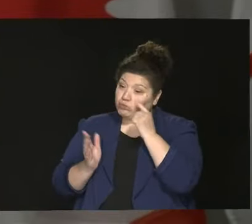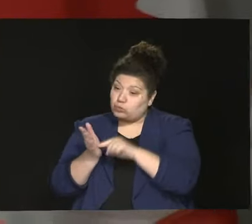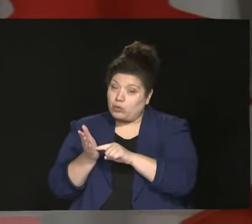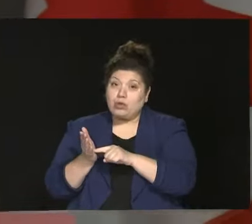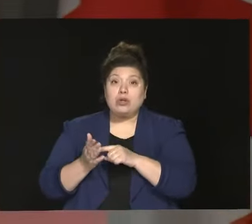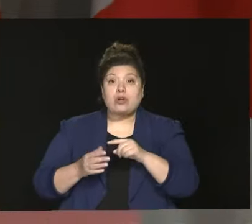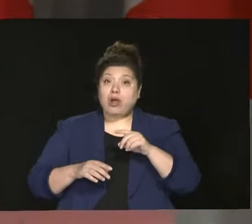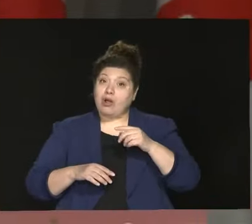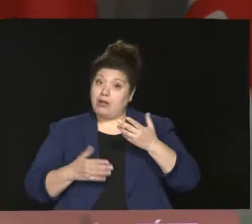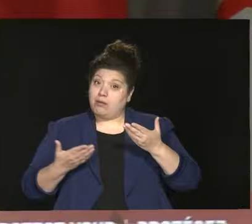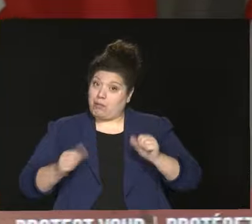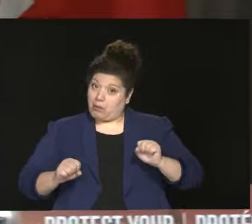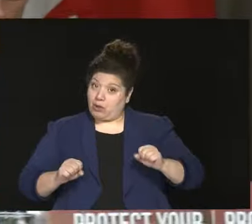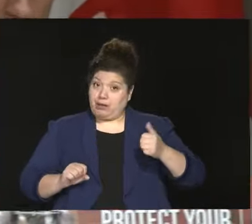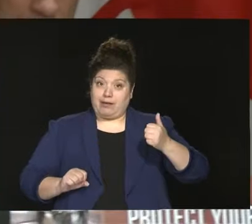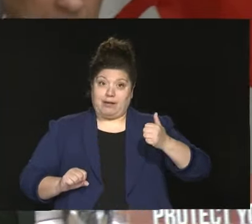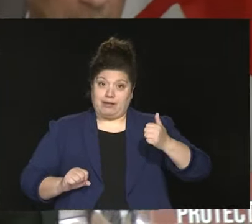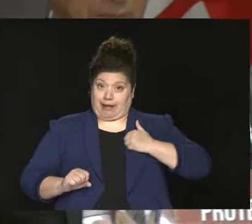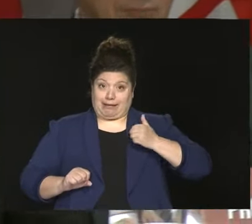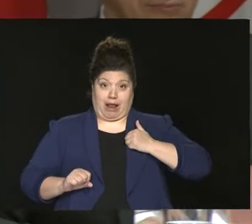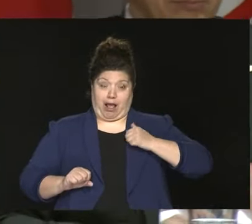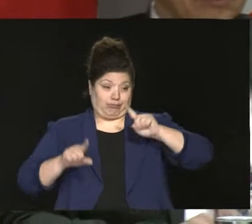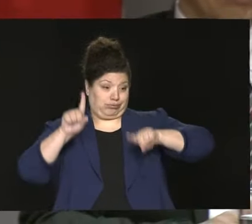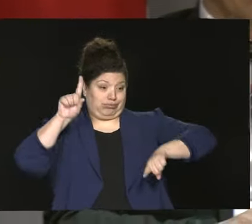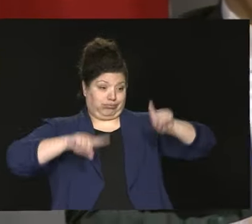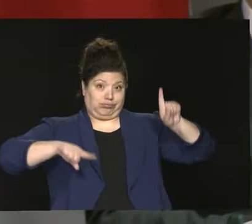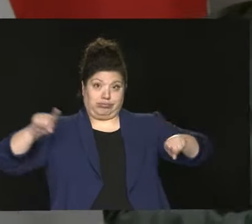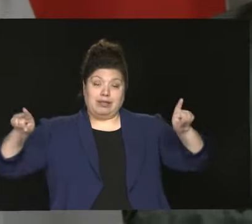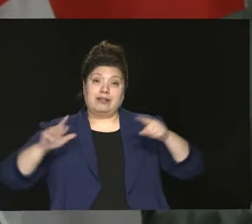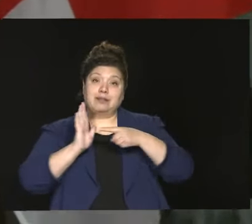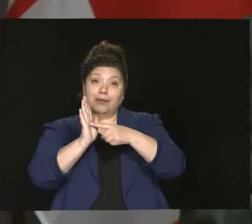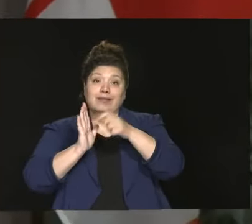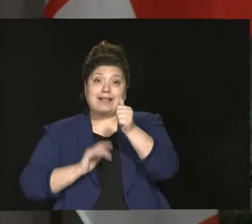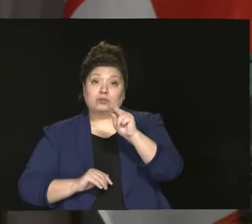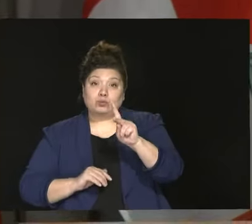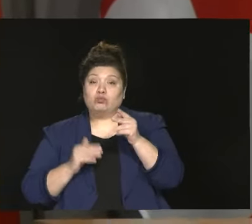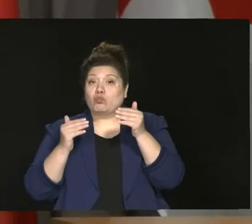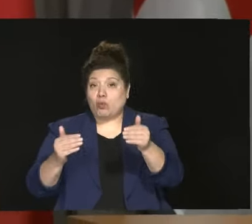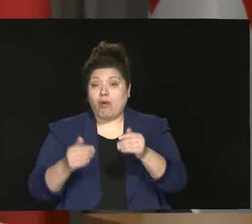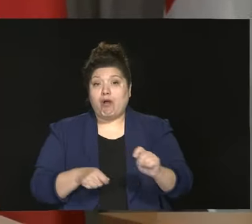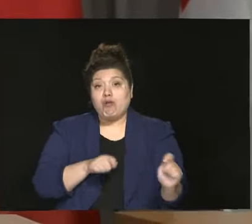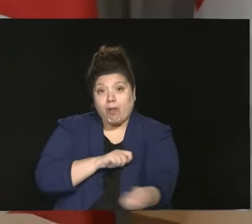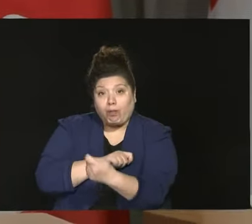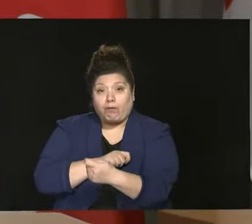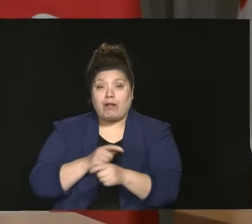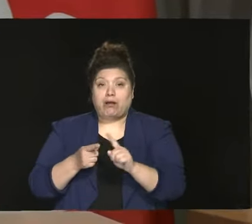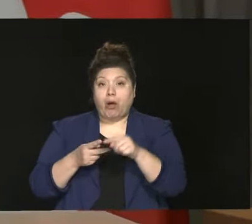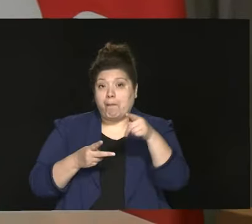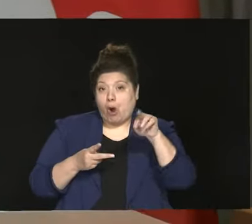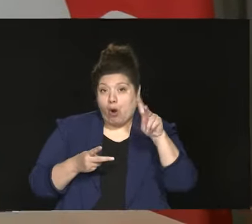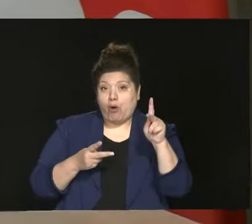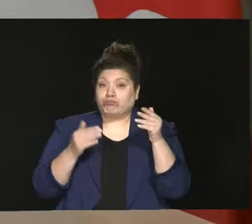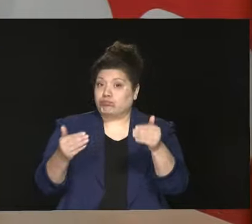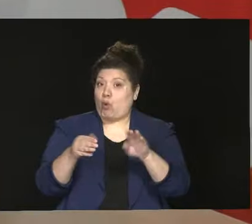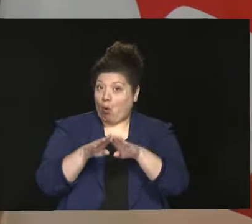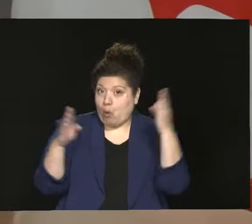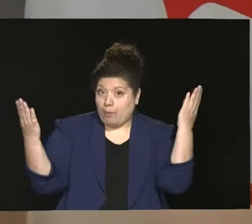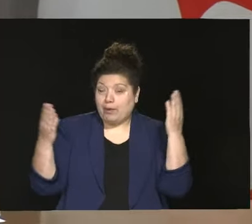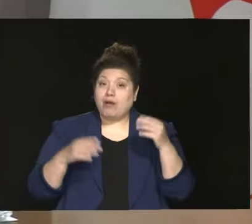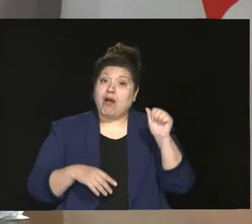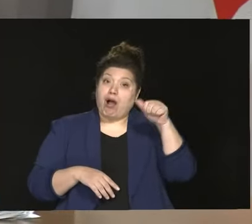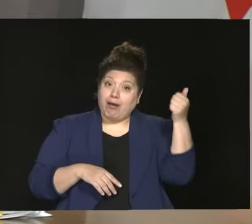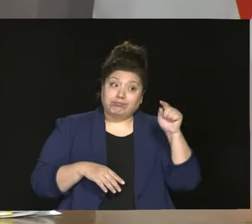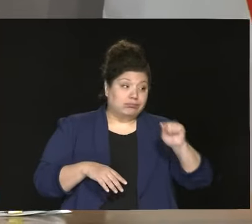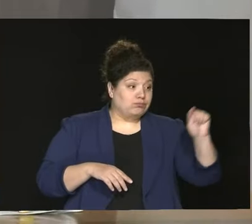they're going to open up things like golf courses and parks, and municipalities have said other things too. The federal government has its approach. Are you concerned about